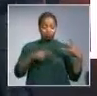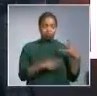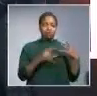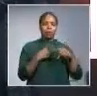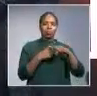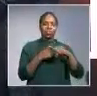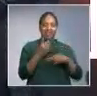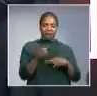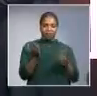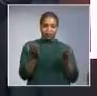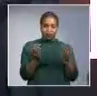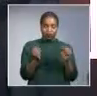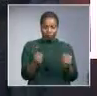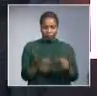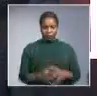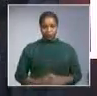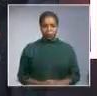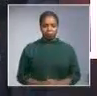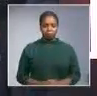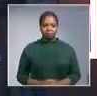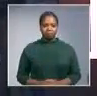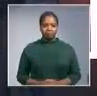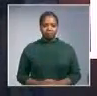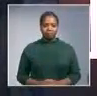at 18 rand 18 against the pound.